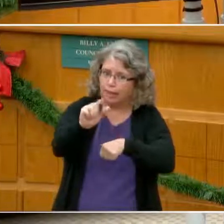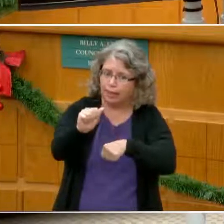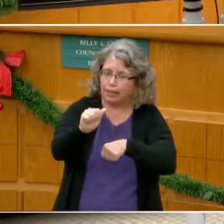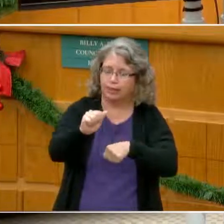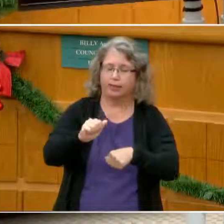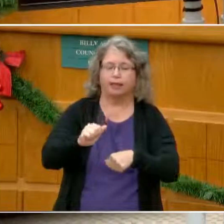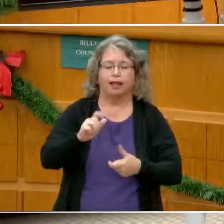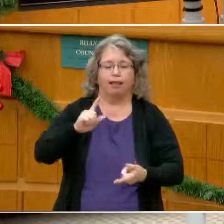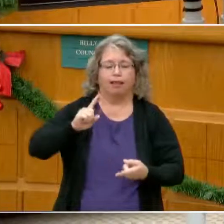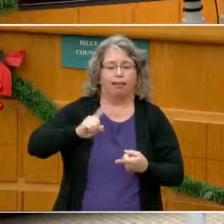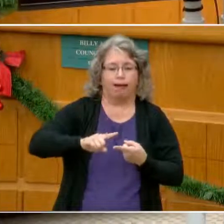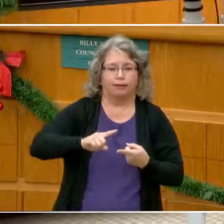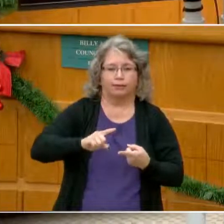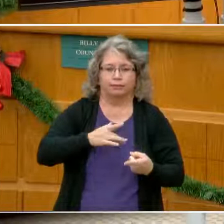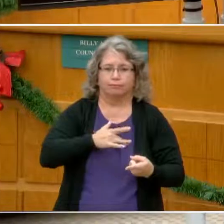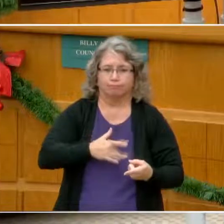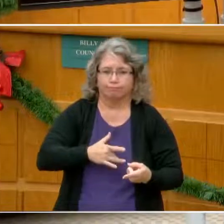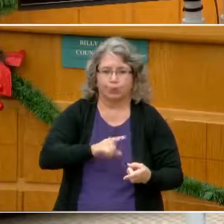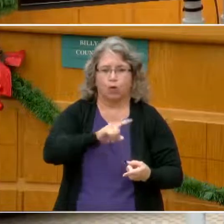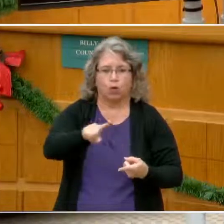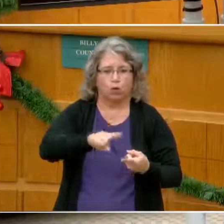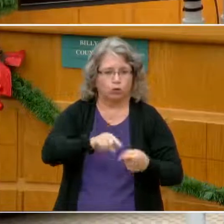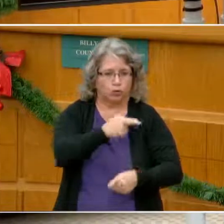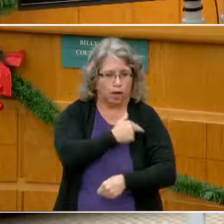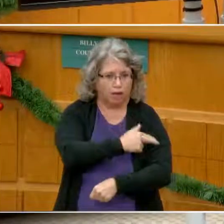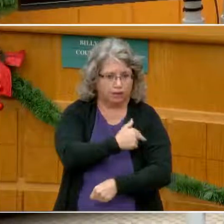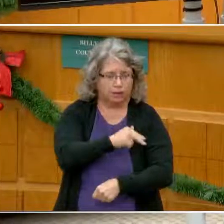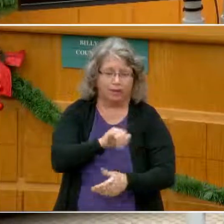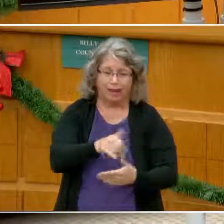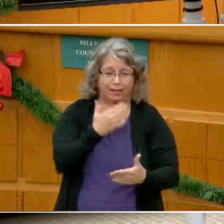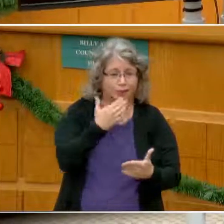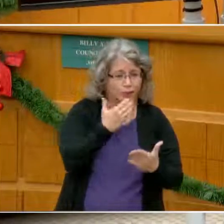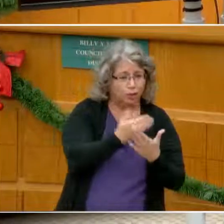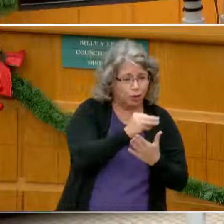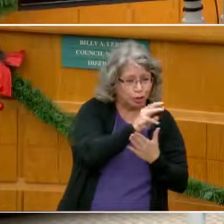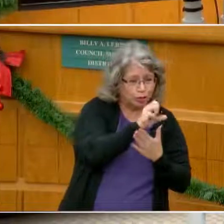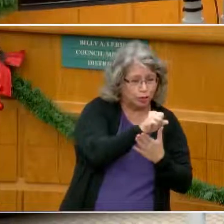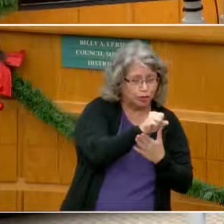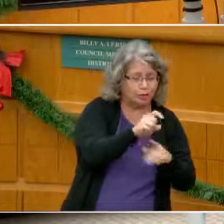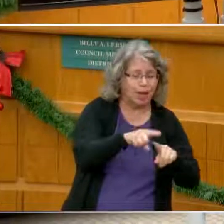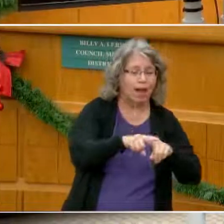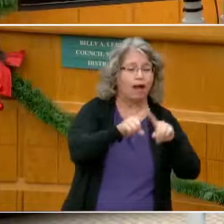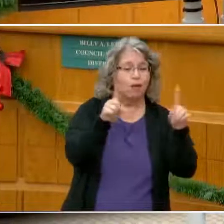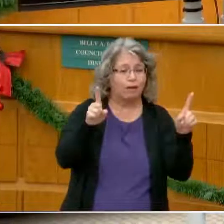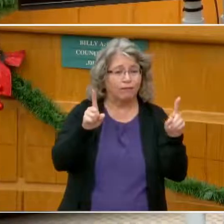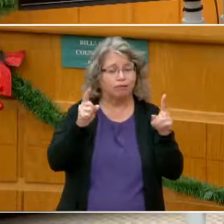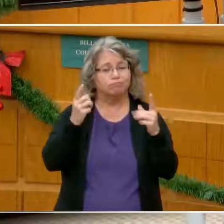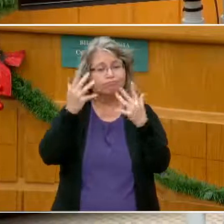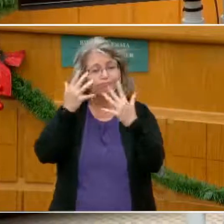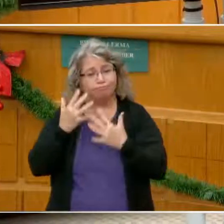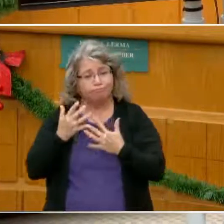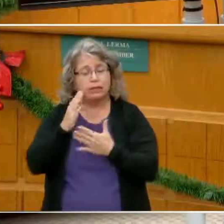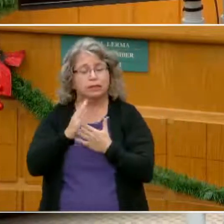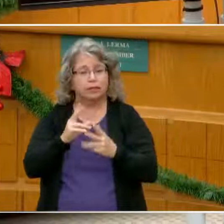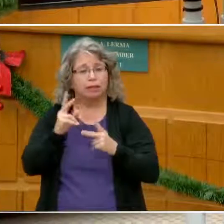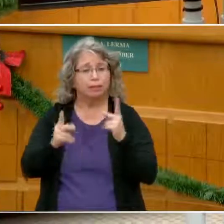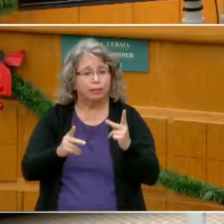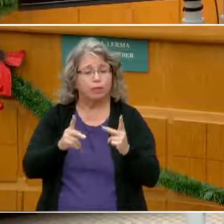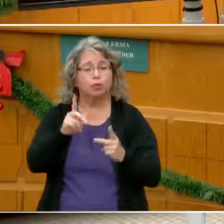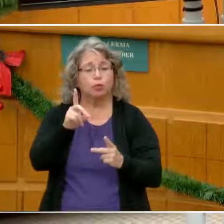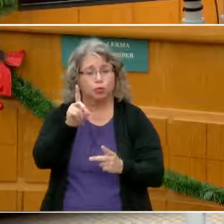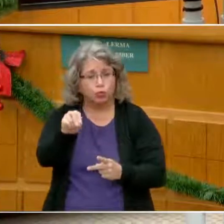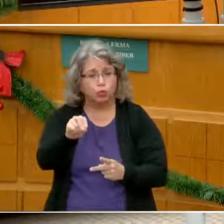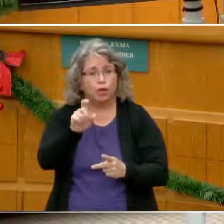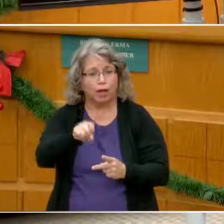the good part. However, there are always people, unfortunately, that do get hospitalized, and they